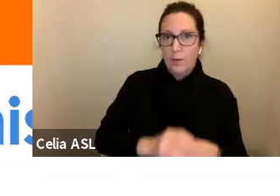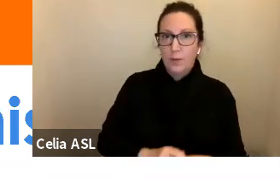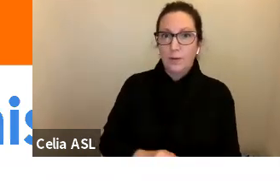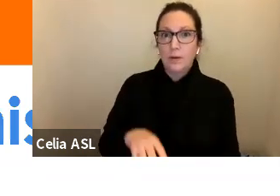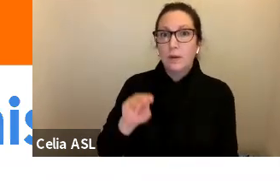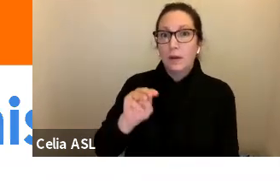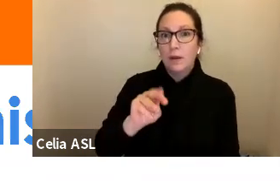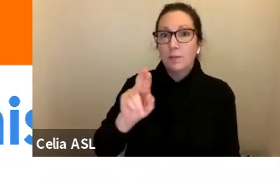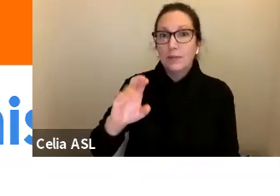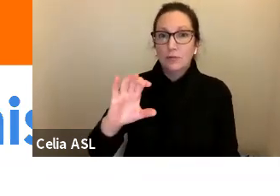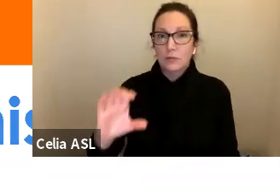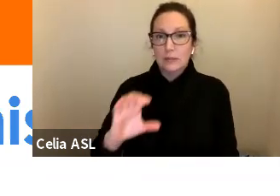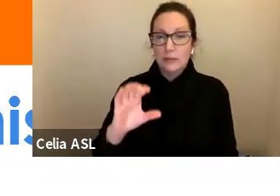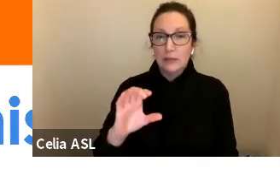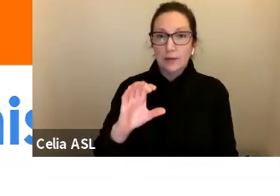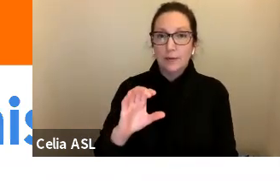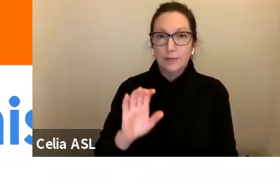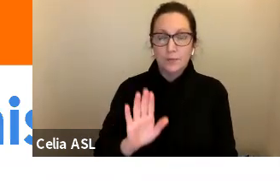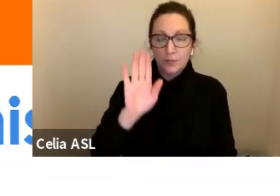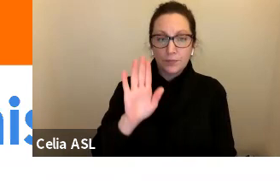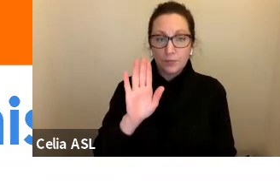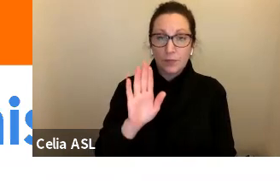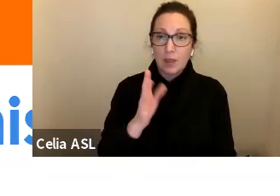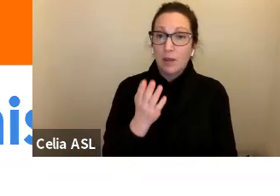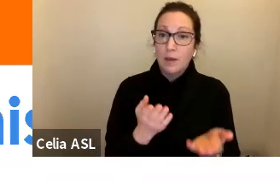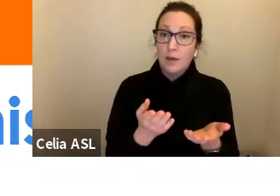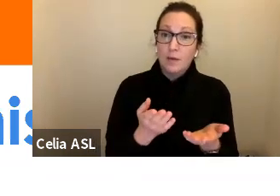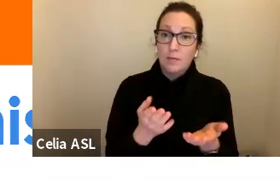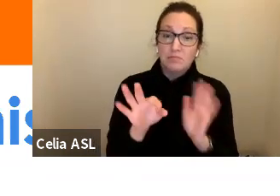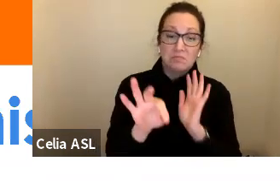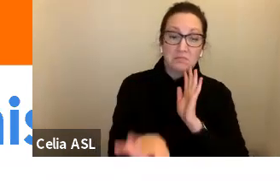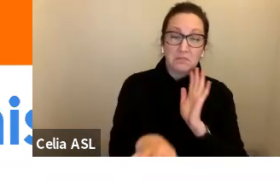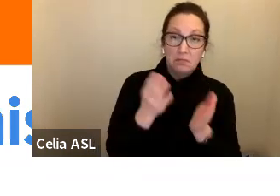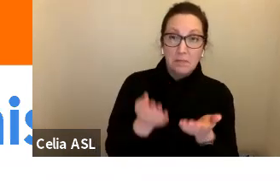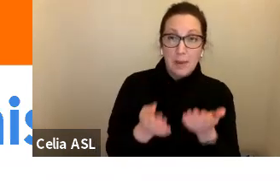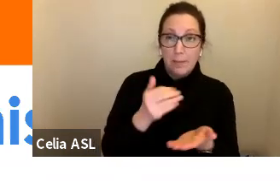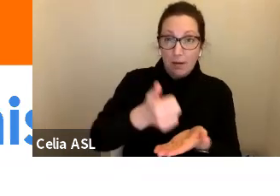yeah. Sorry. Would it also be helpful